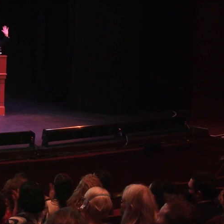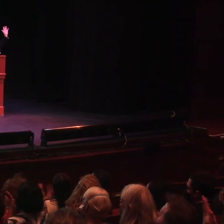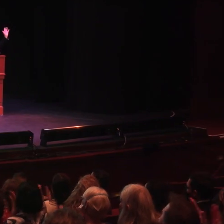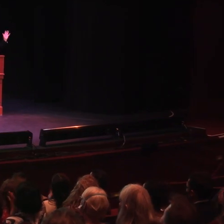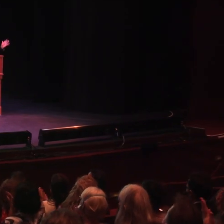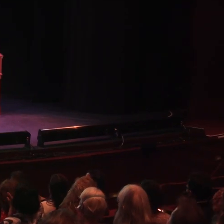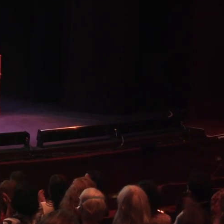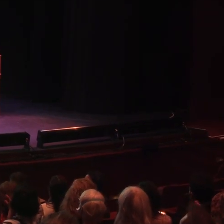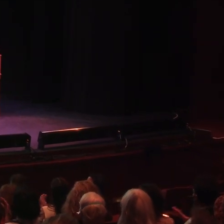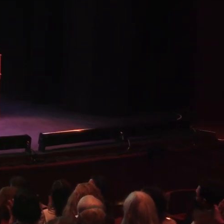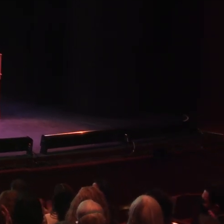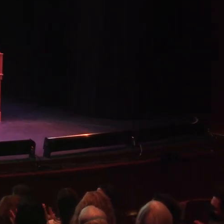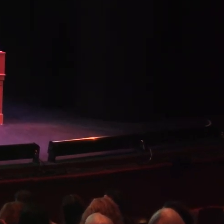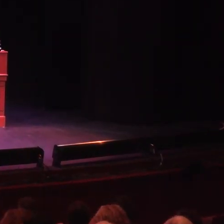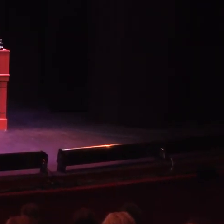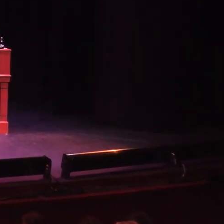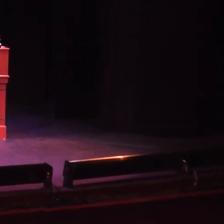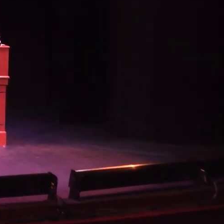welcome.